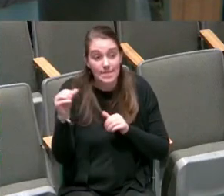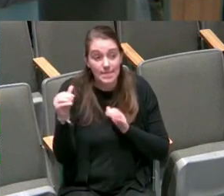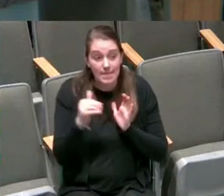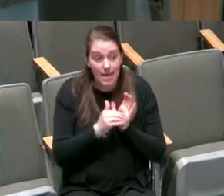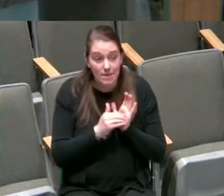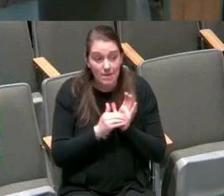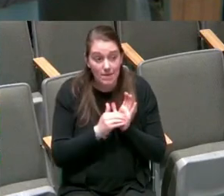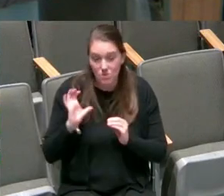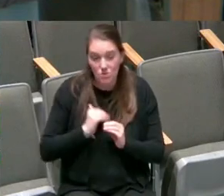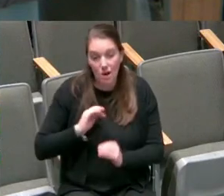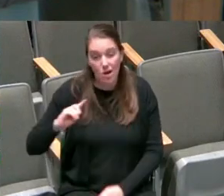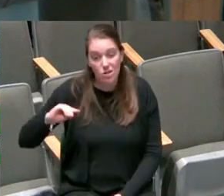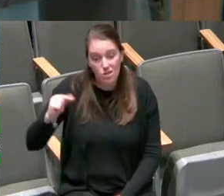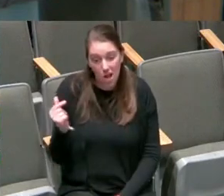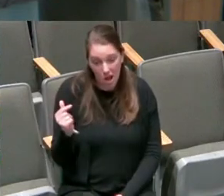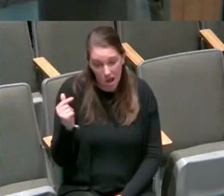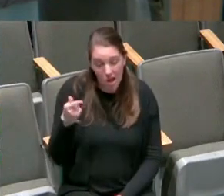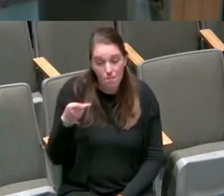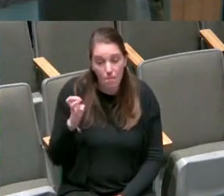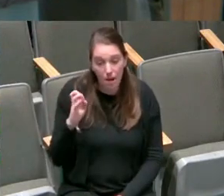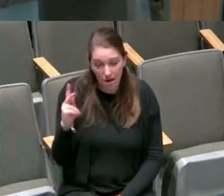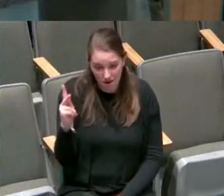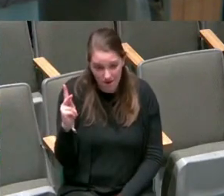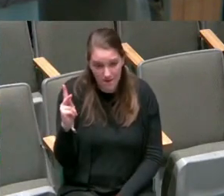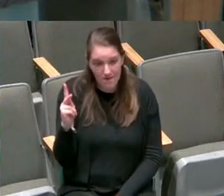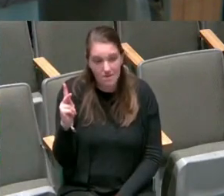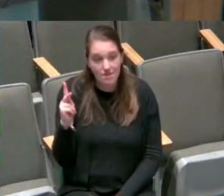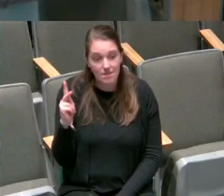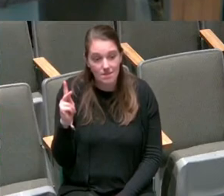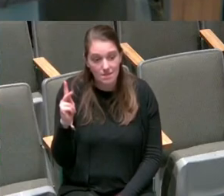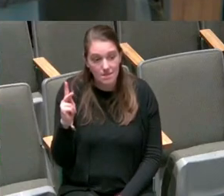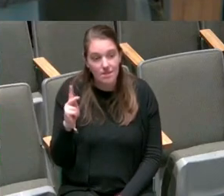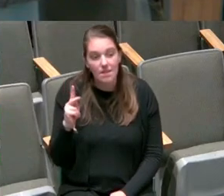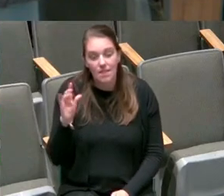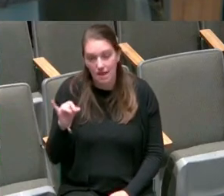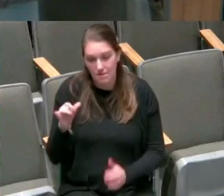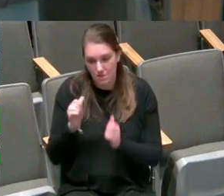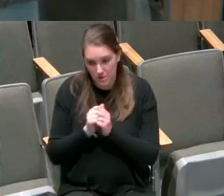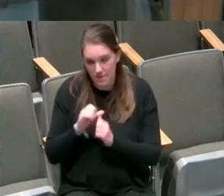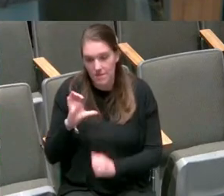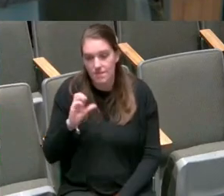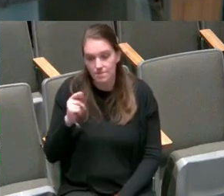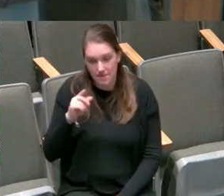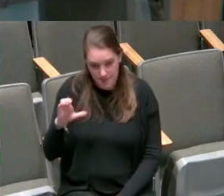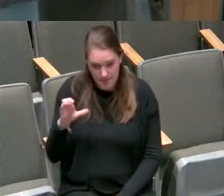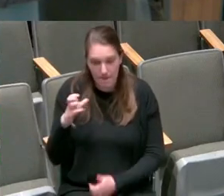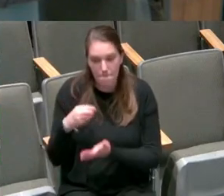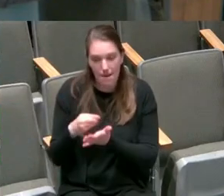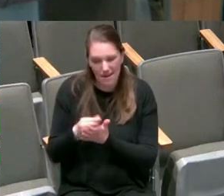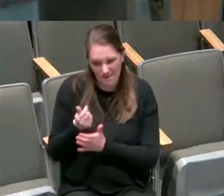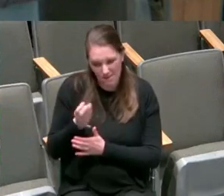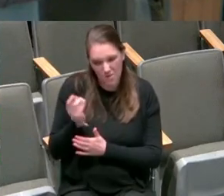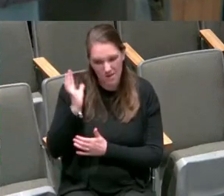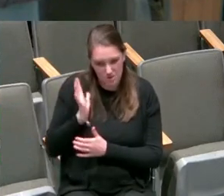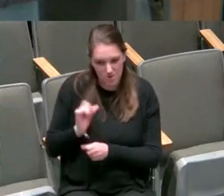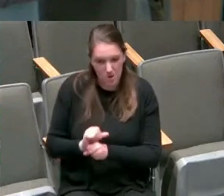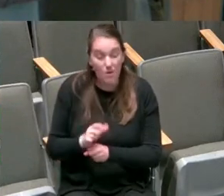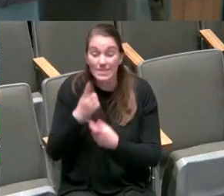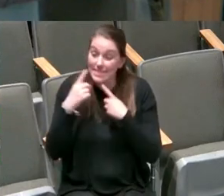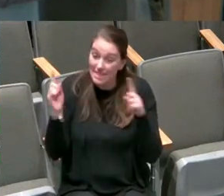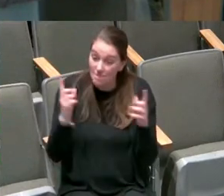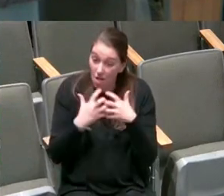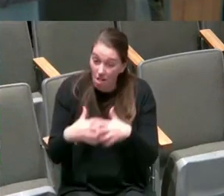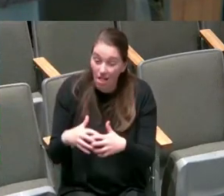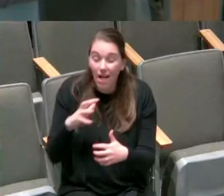add to our dog park which was done in with CPC money in the last couple years and has been very successful